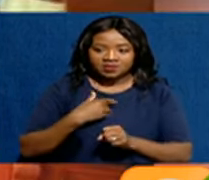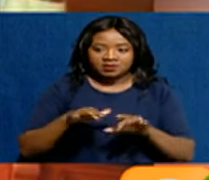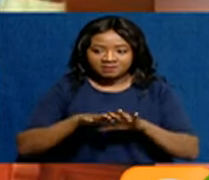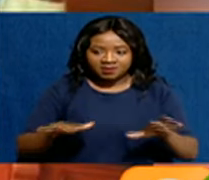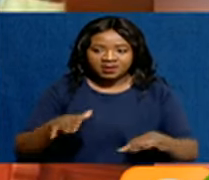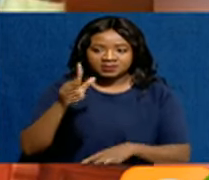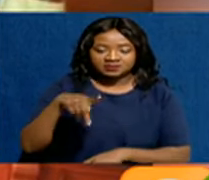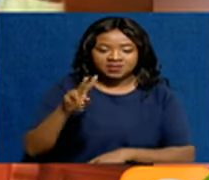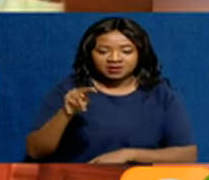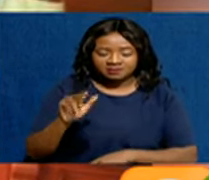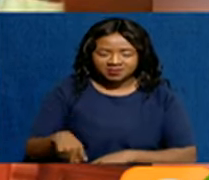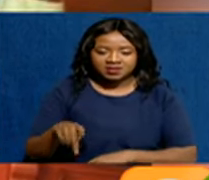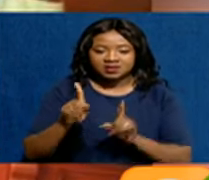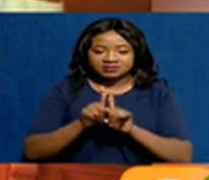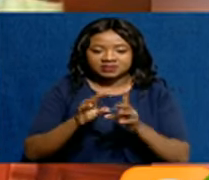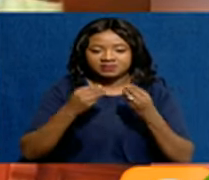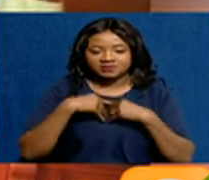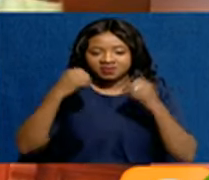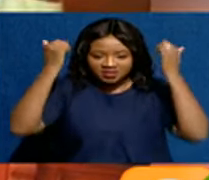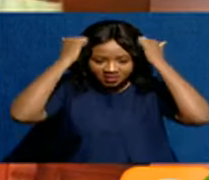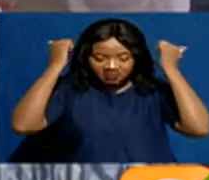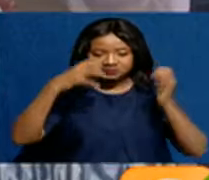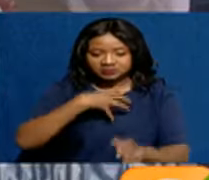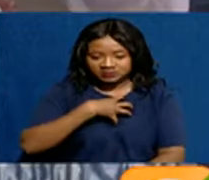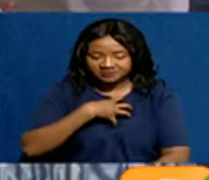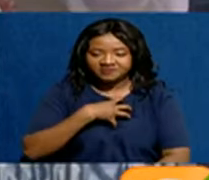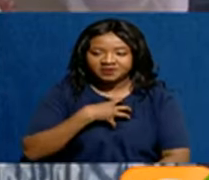na nipewe study leave ya kusoma. After that